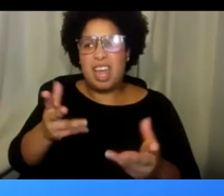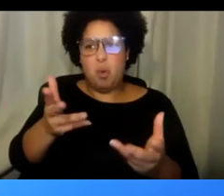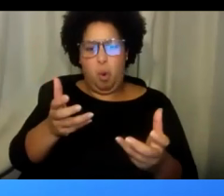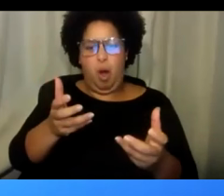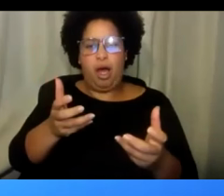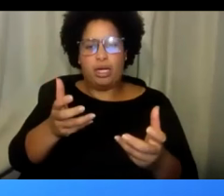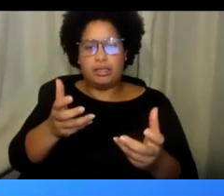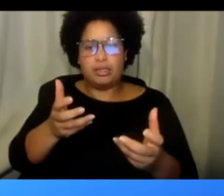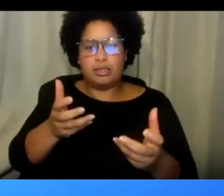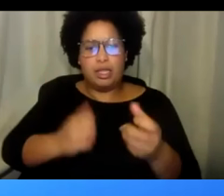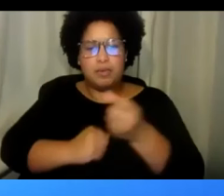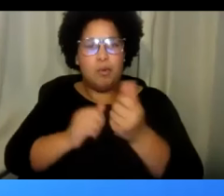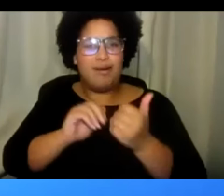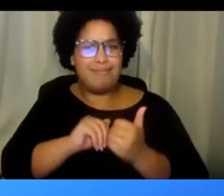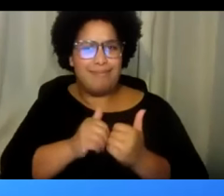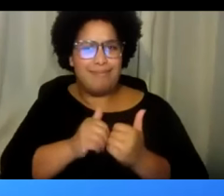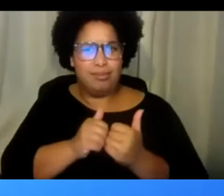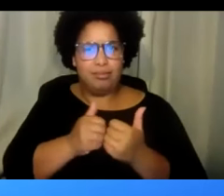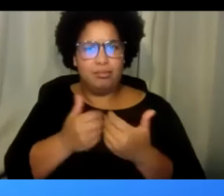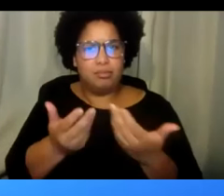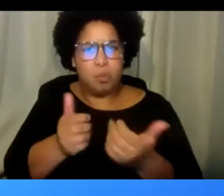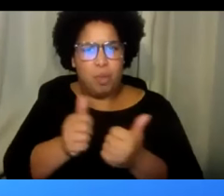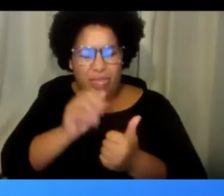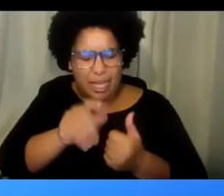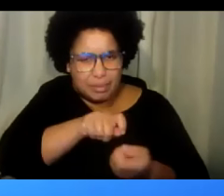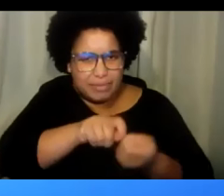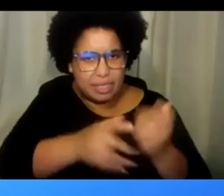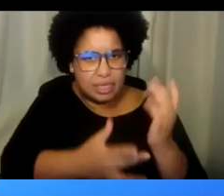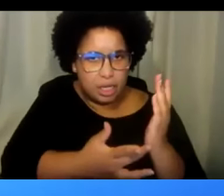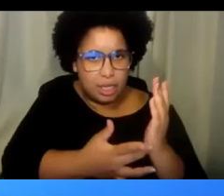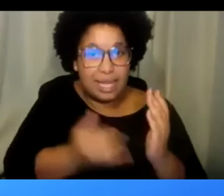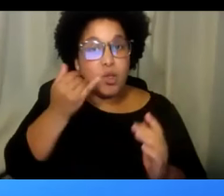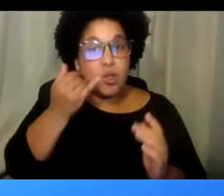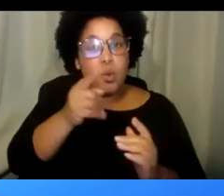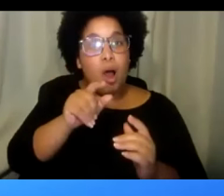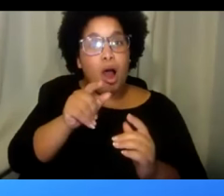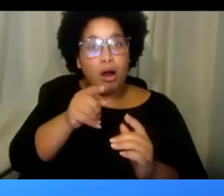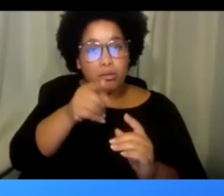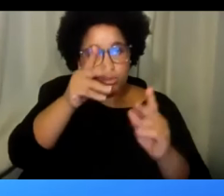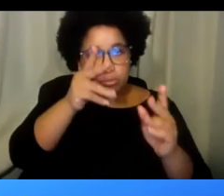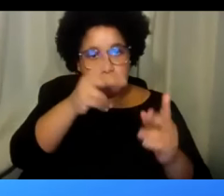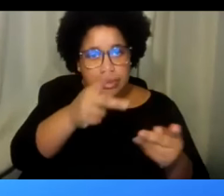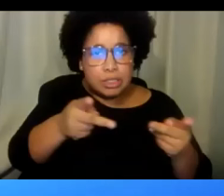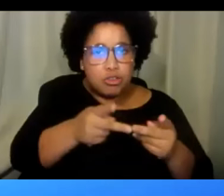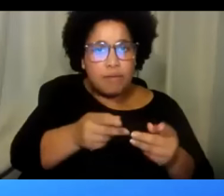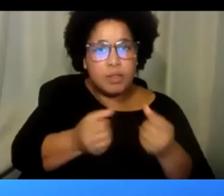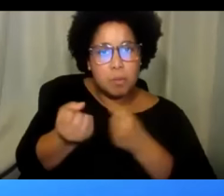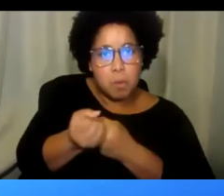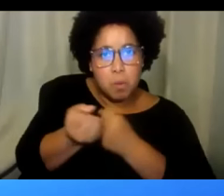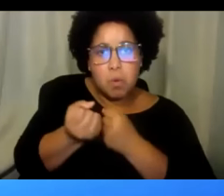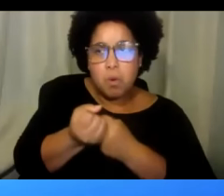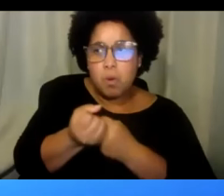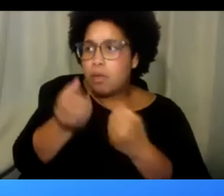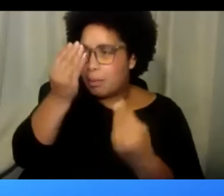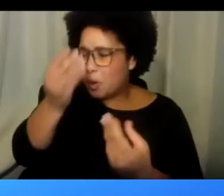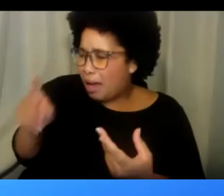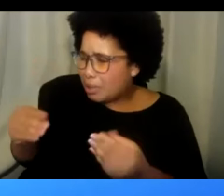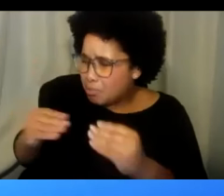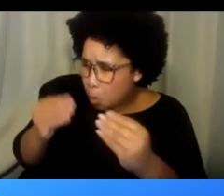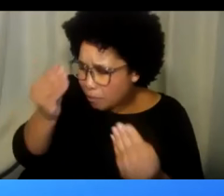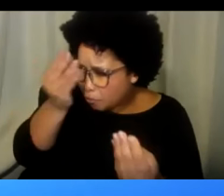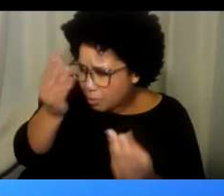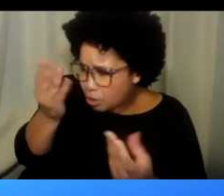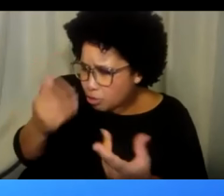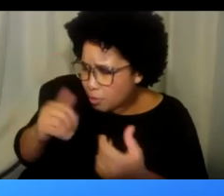their technology. If you are a supporter, let the person know if you need more detail on ways to support